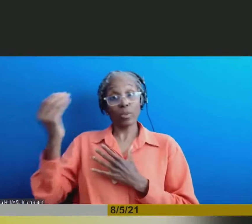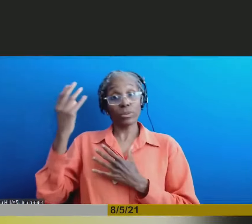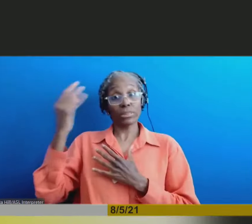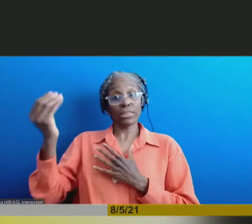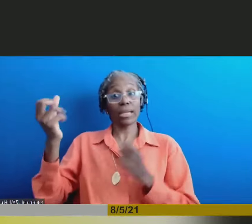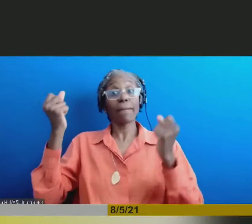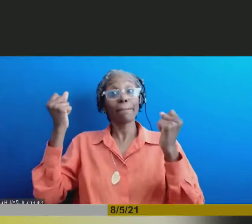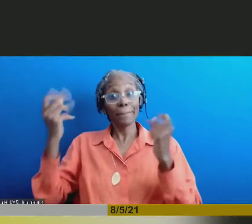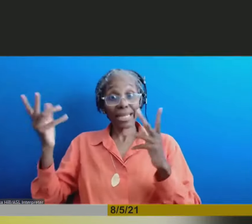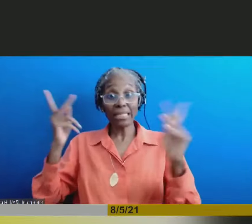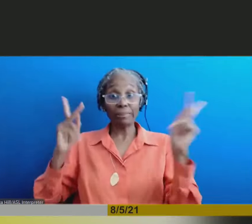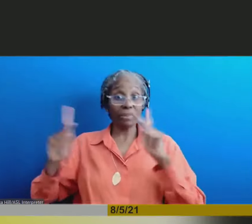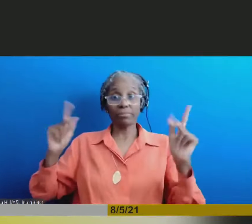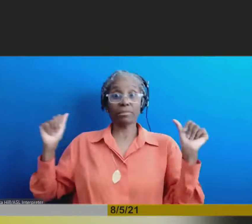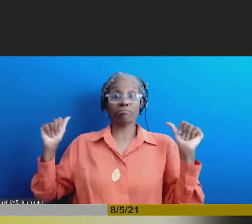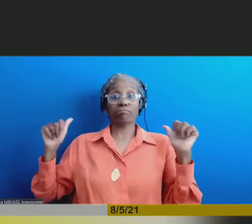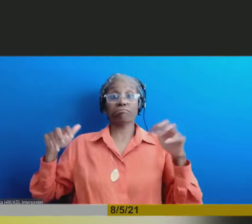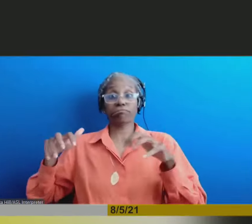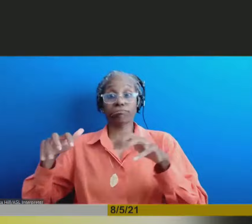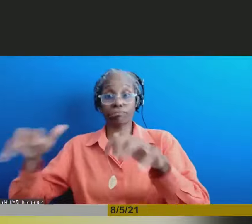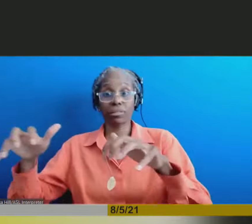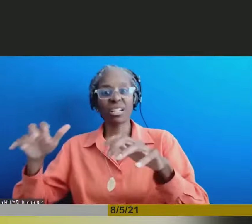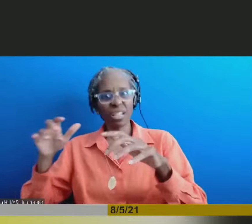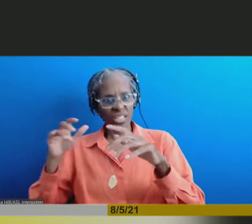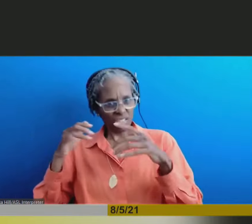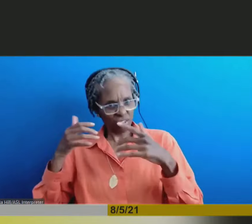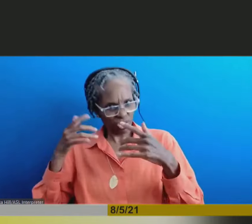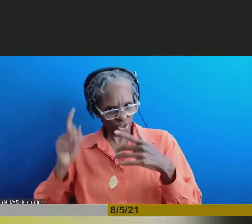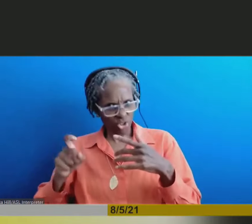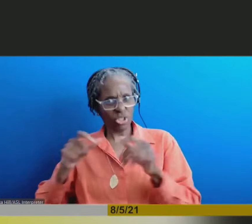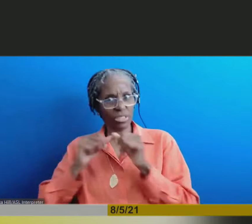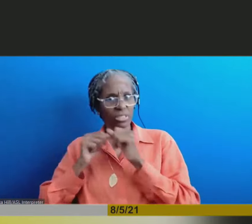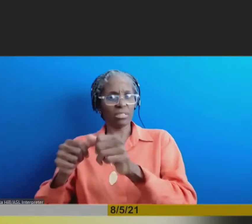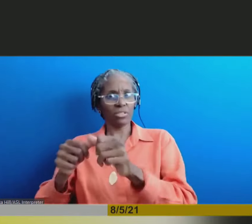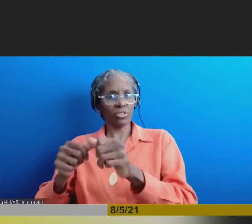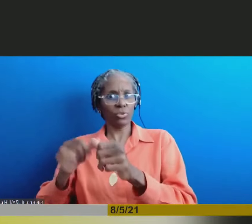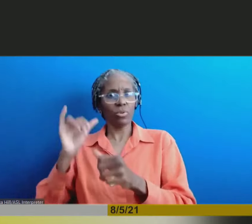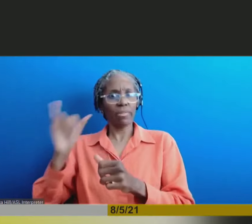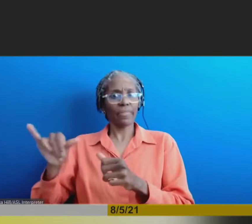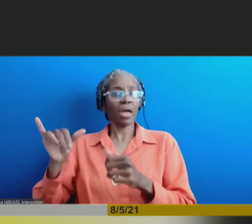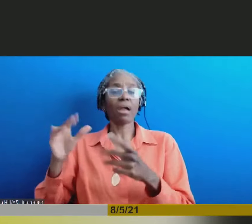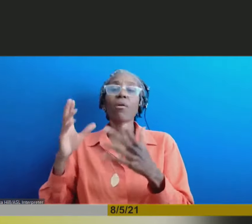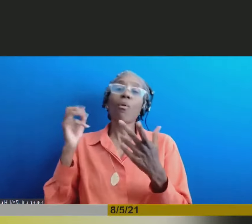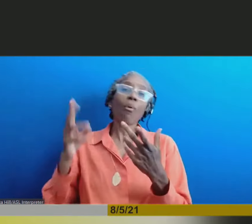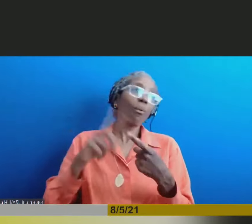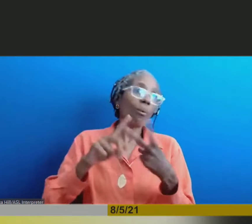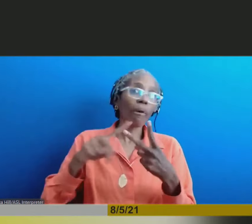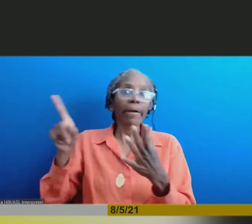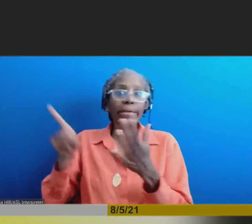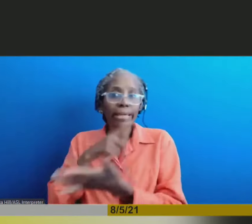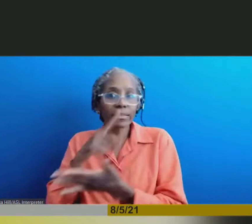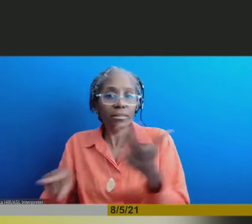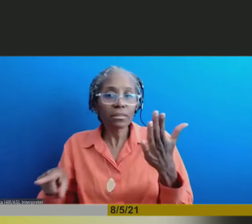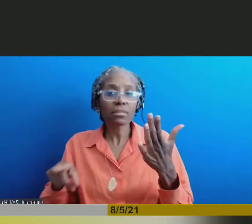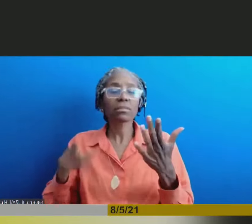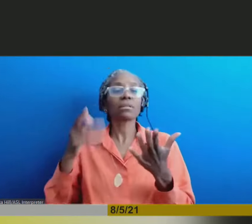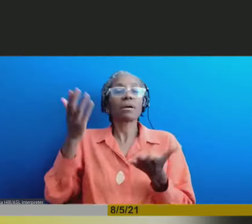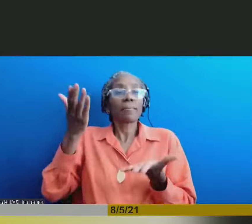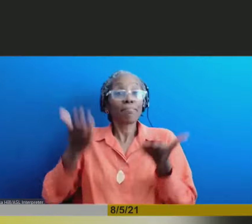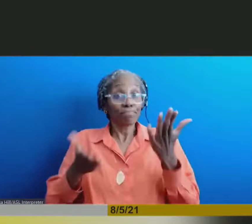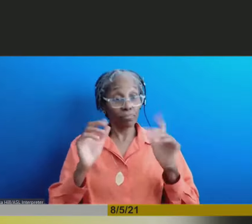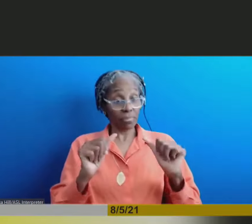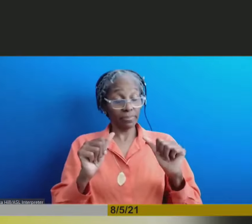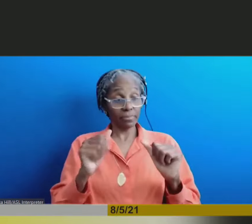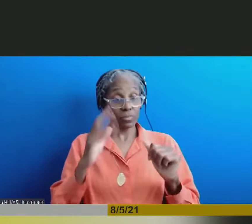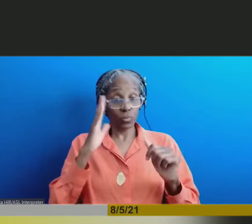of people. Should we continue to do that? Should we cancel them? Is there going to be a possibility that we